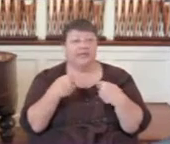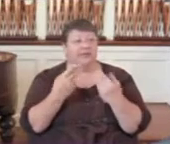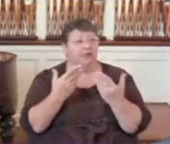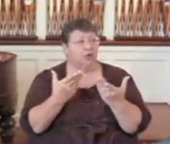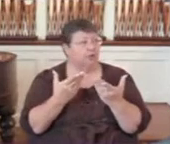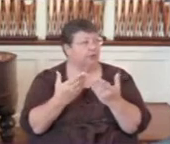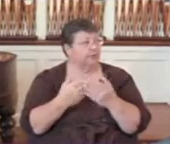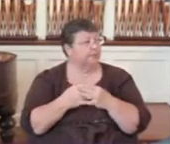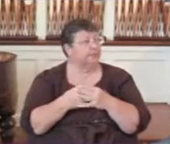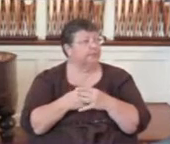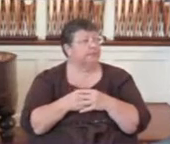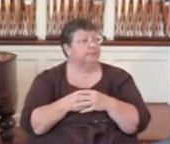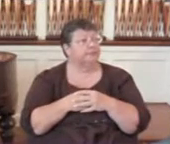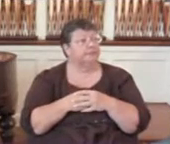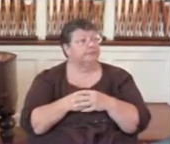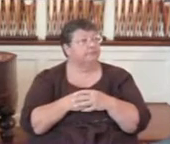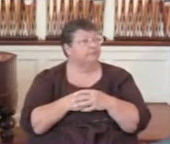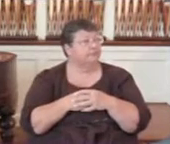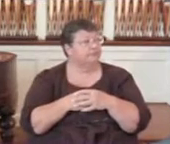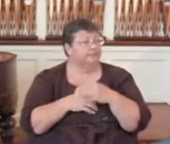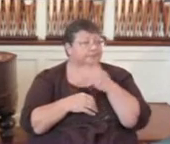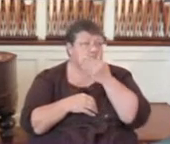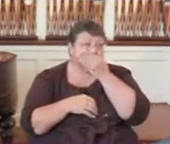you. Anyone?